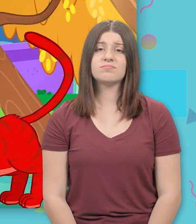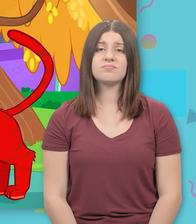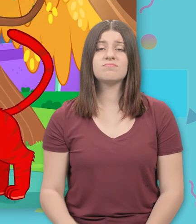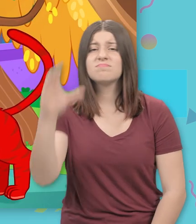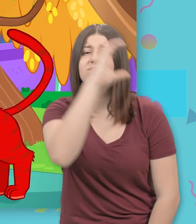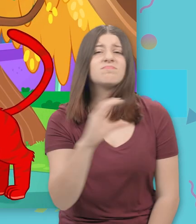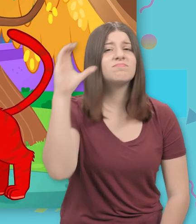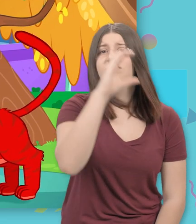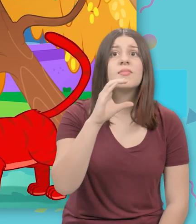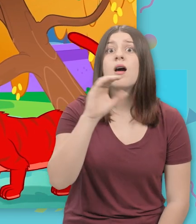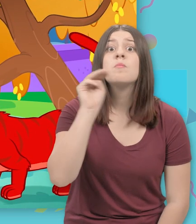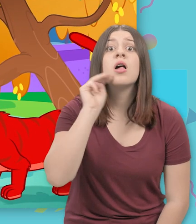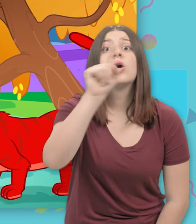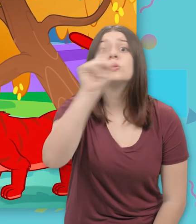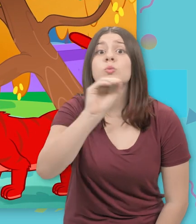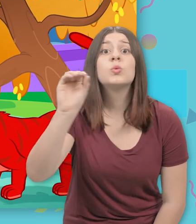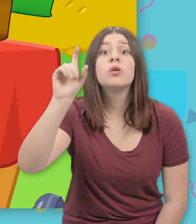Mila in the zoo? Oh,